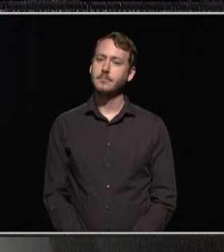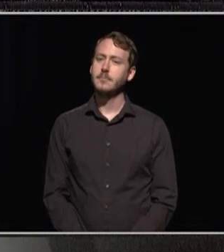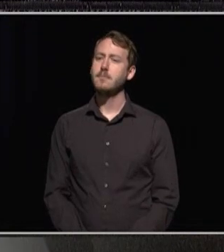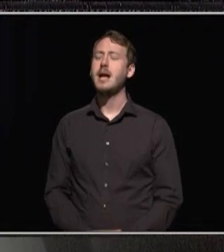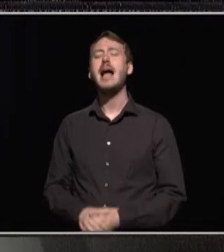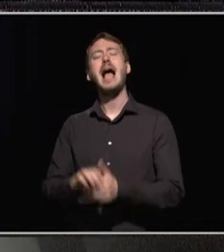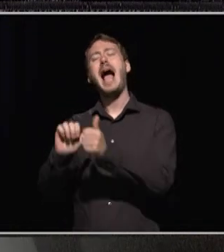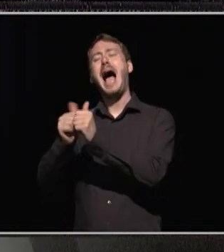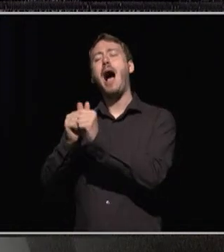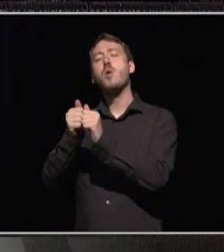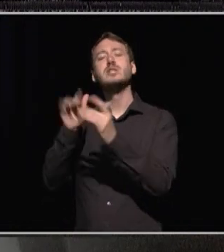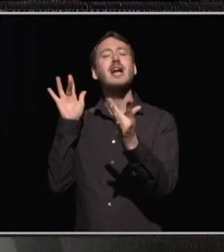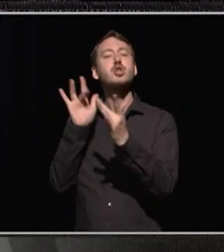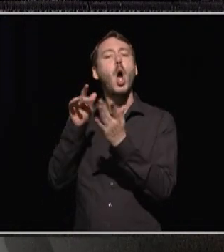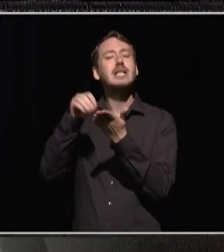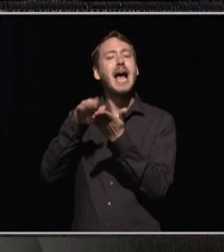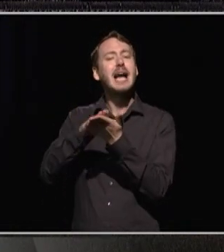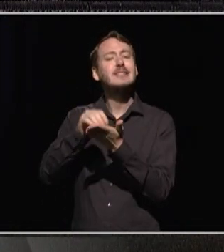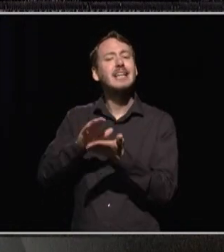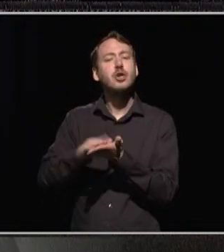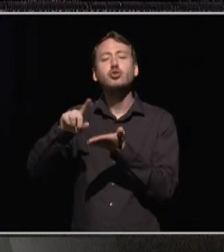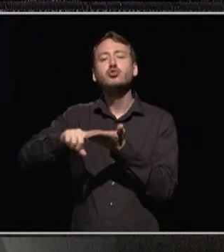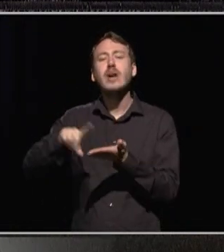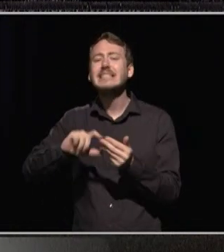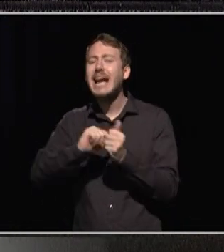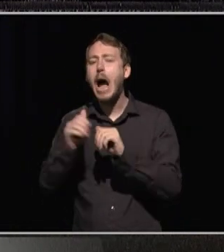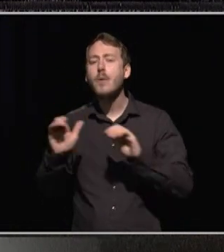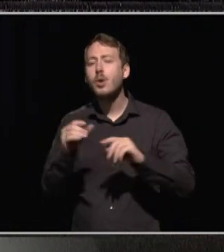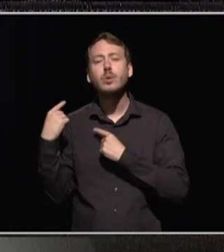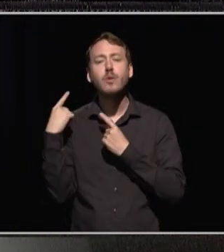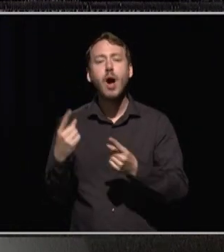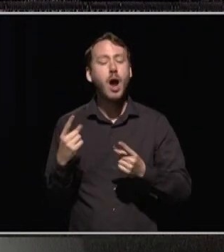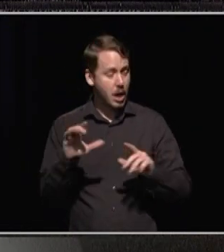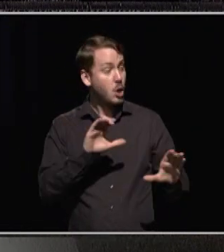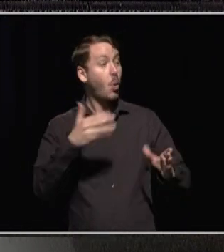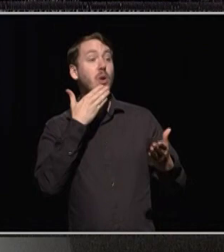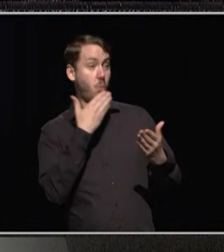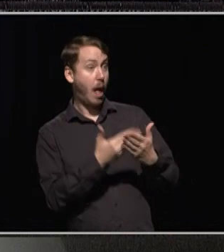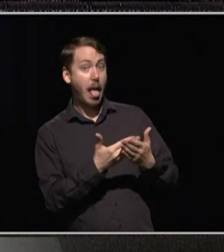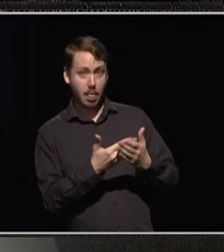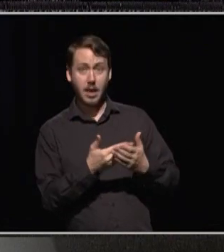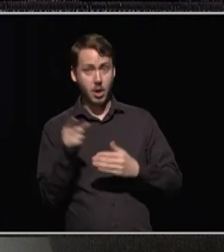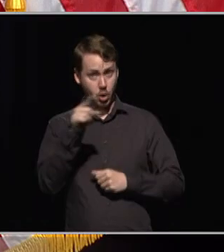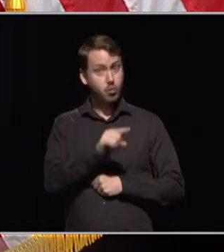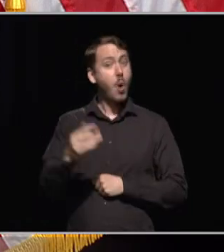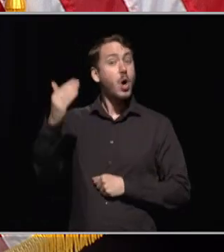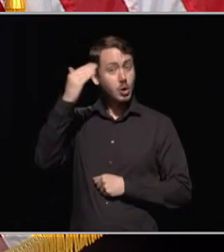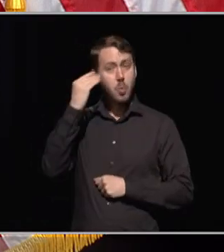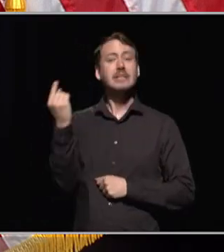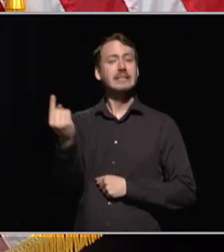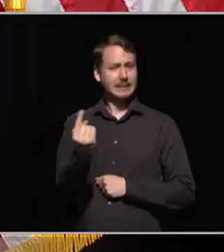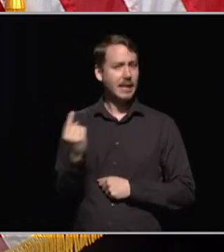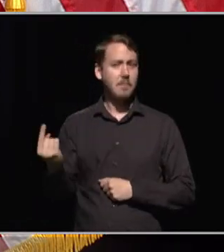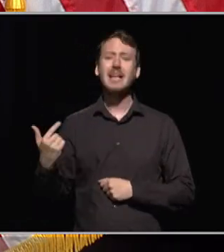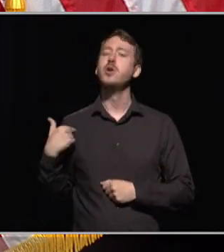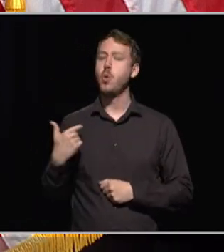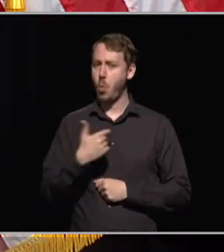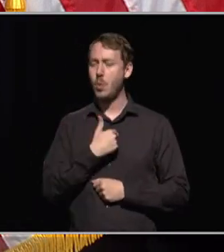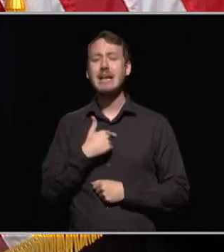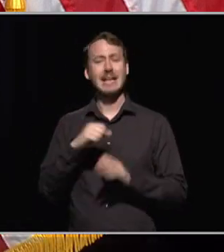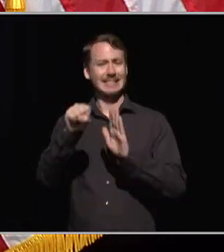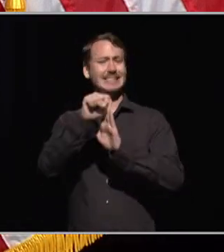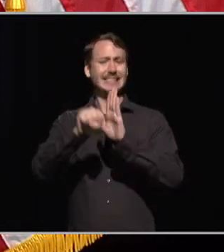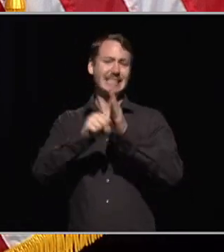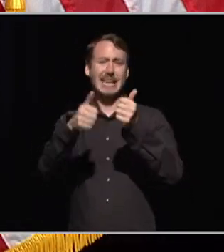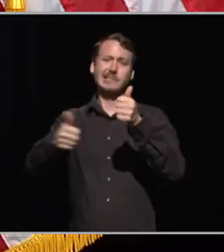is contact tracing going so far? It's going quite well. As you know, that's something that we've got the state working on